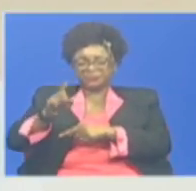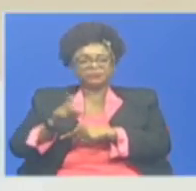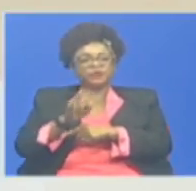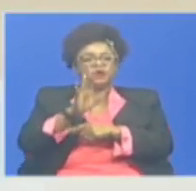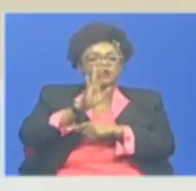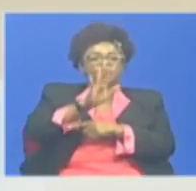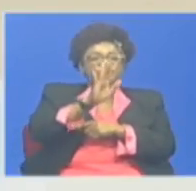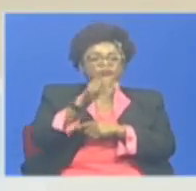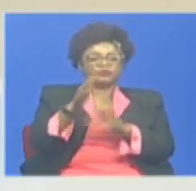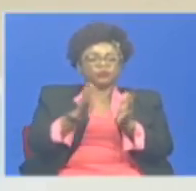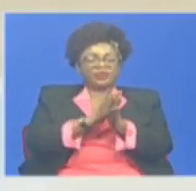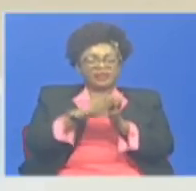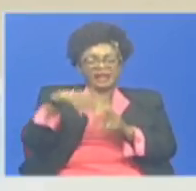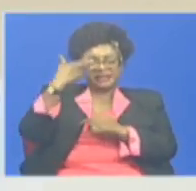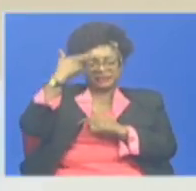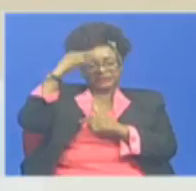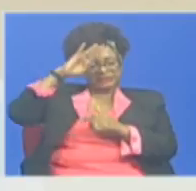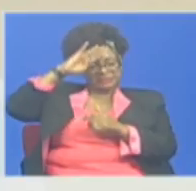with temperatures above